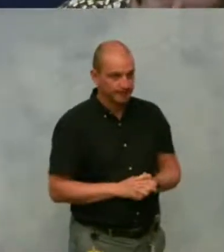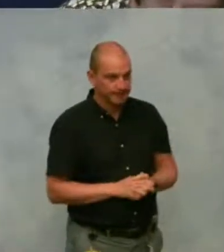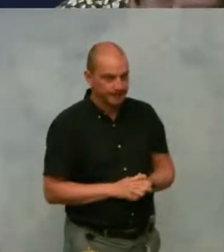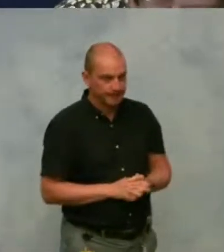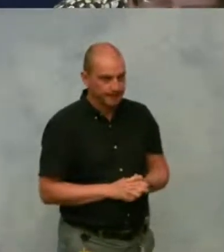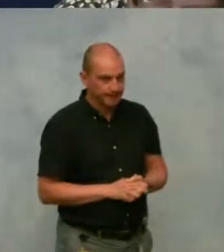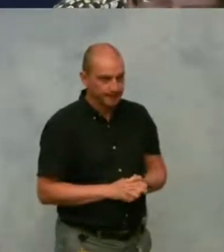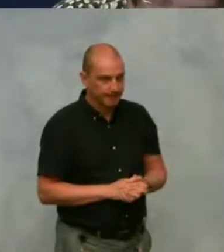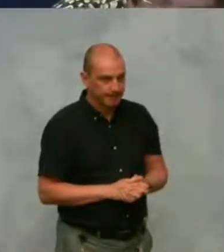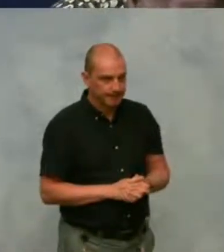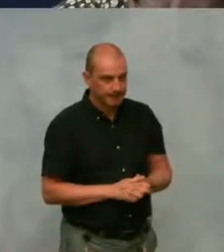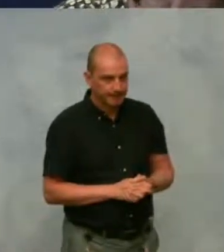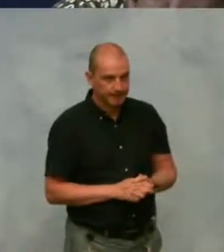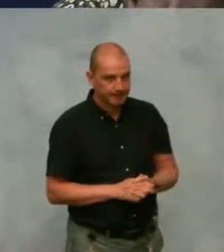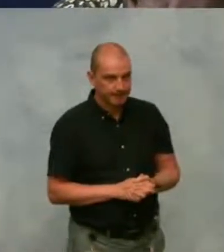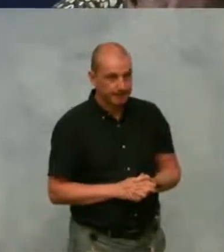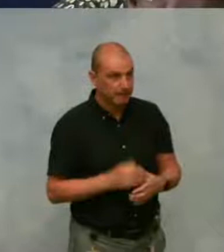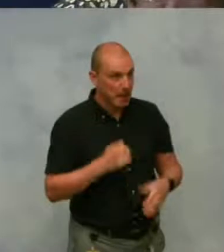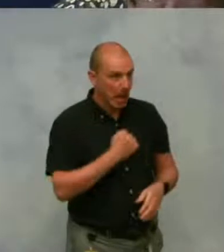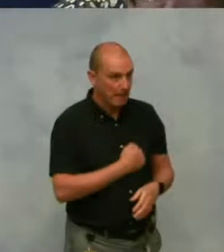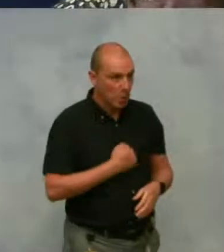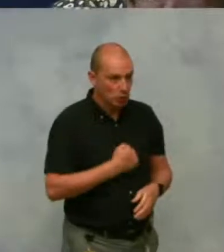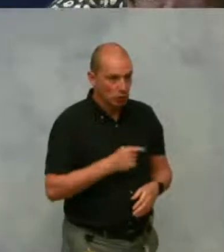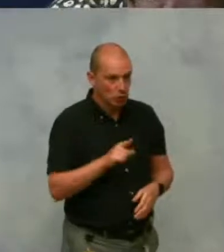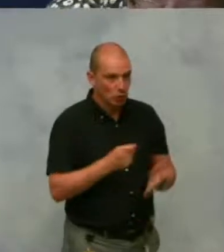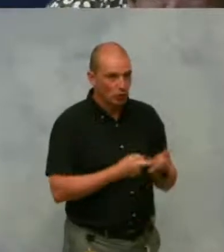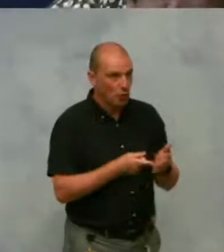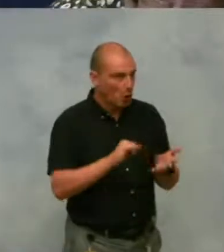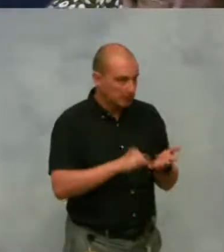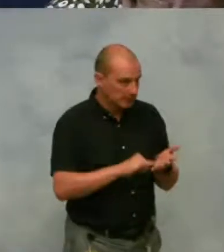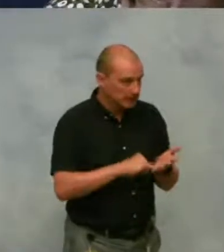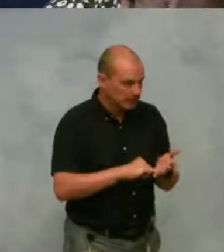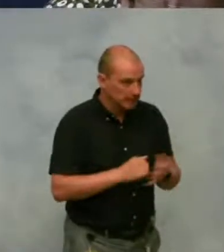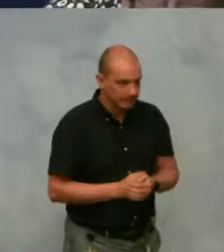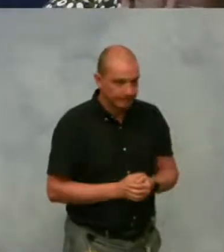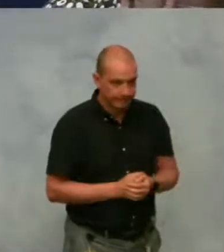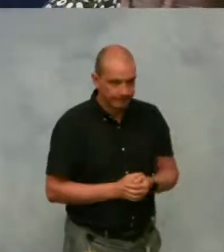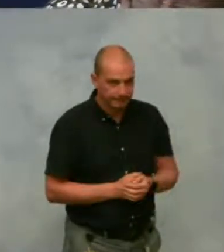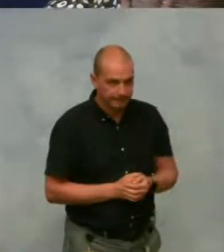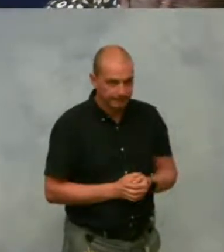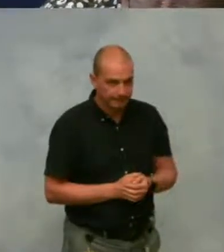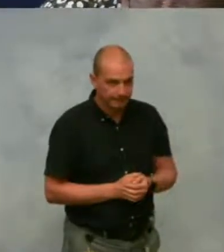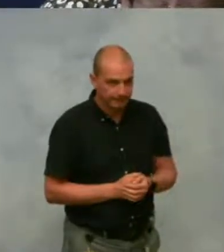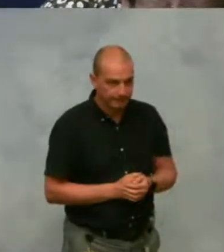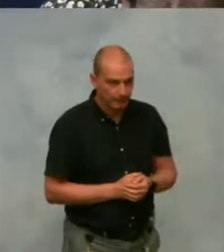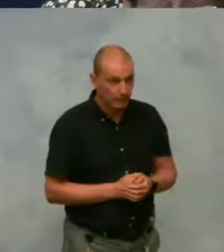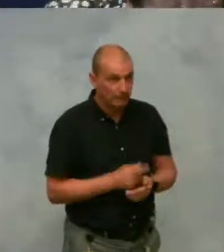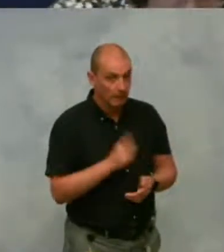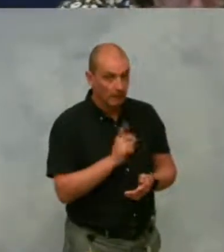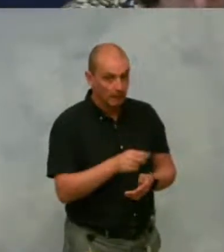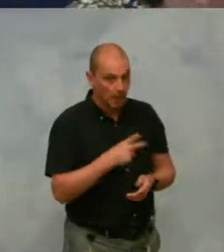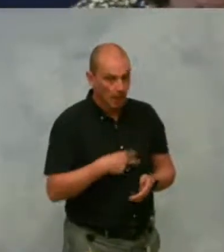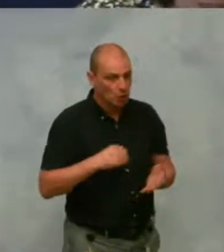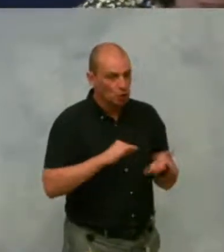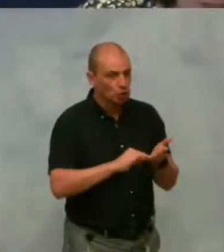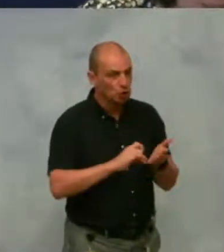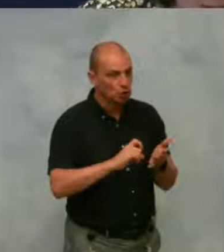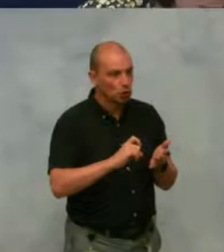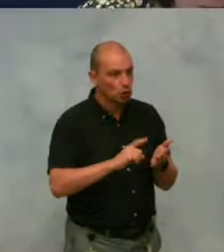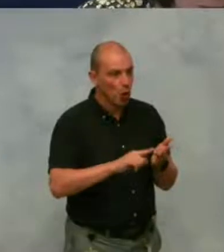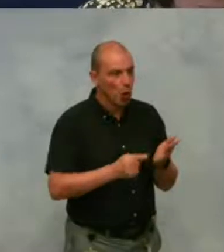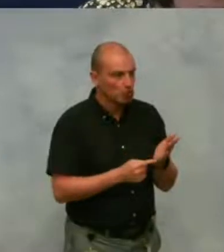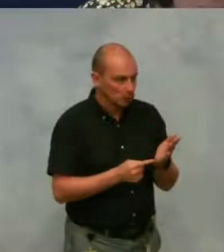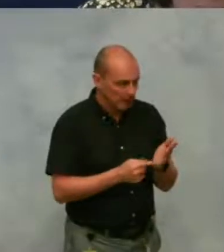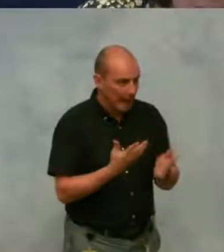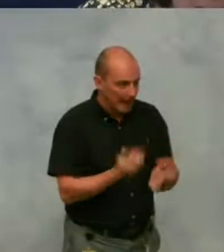Thank you. Apologies from Councillor Ross, and we also have Councillor Scott. I can see that we